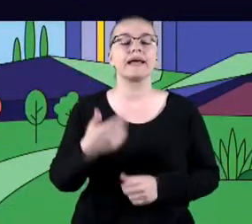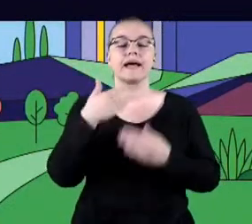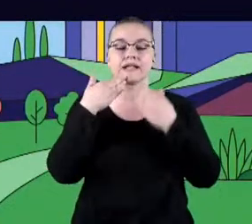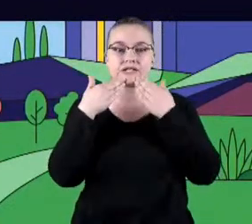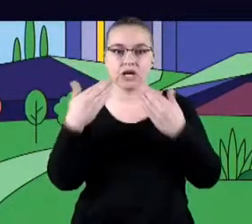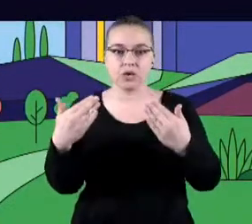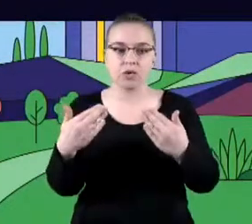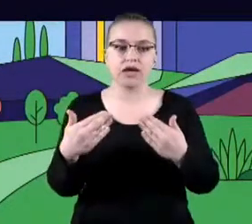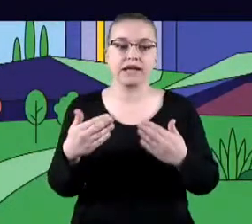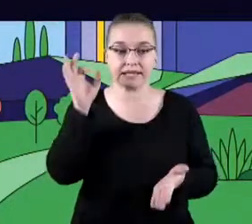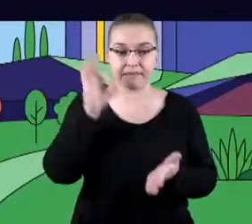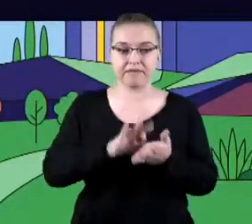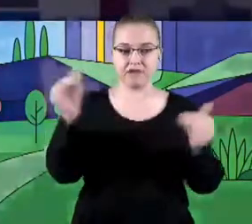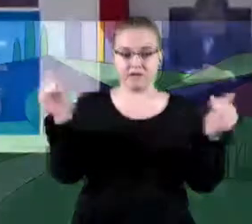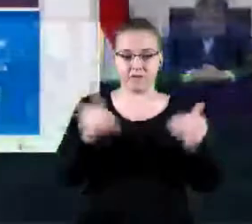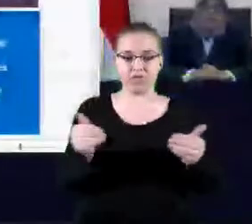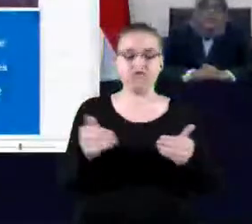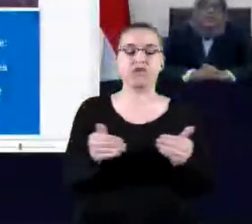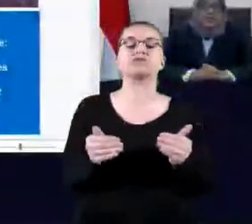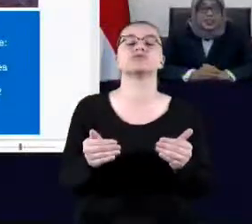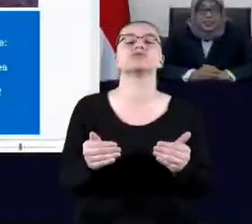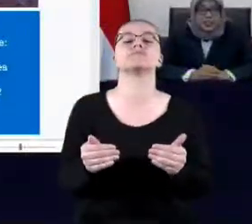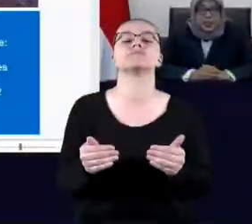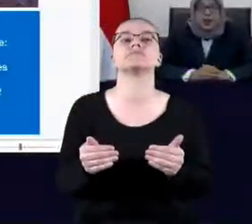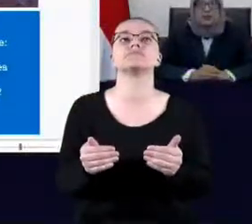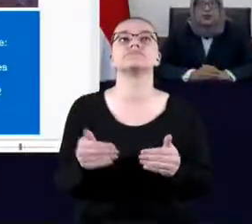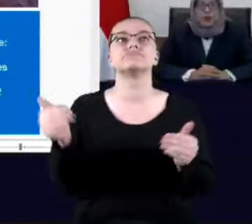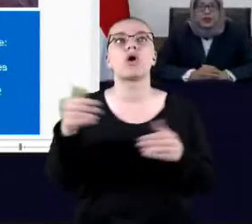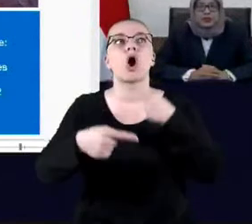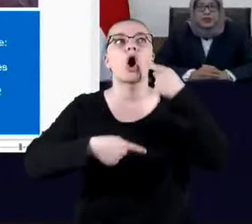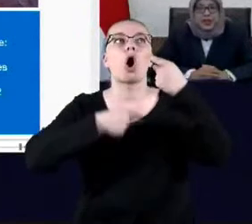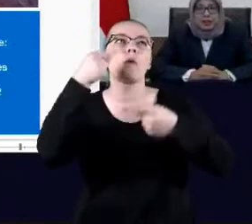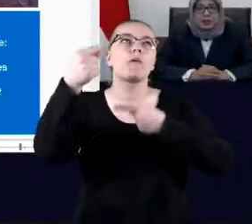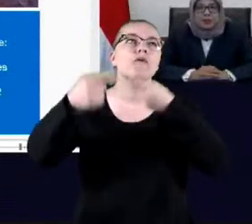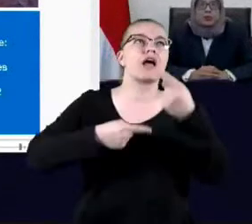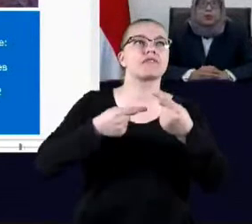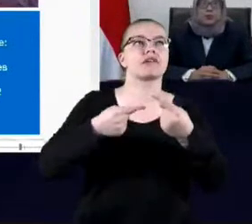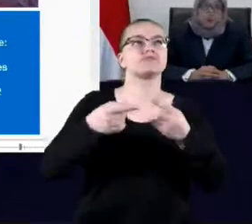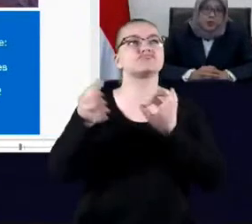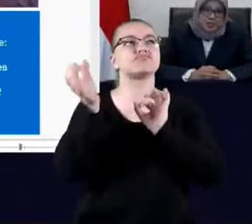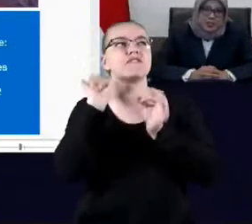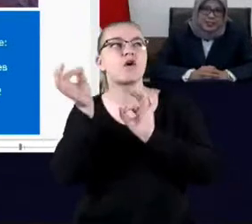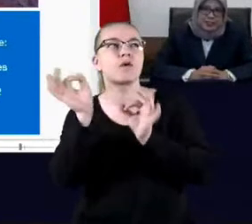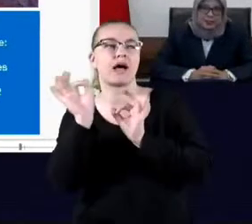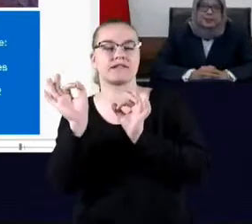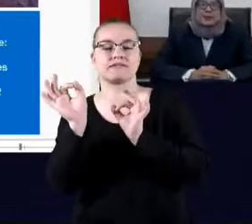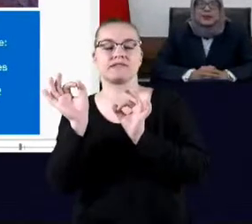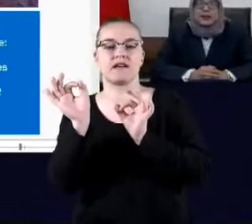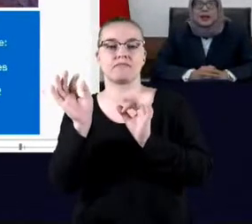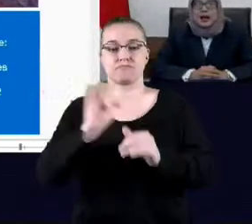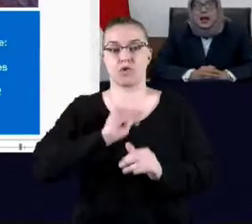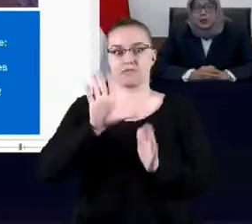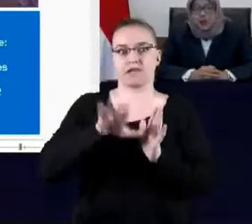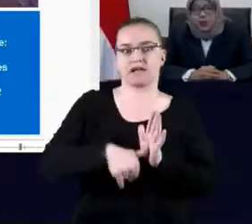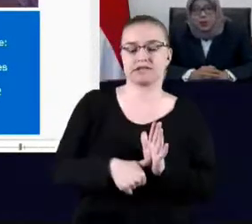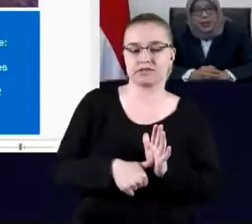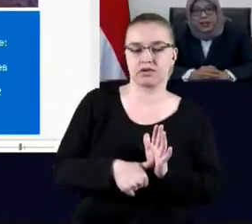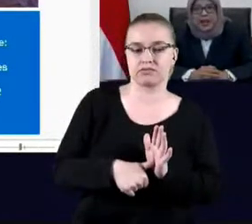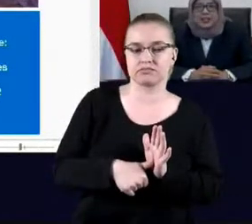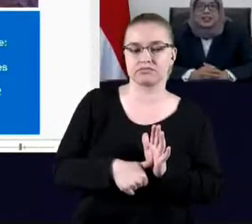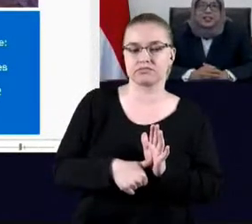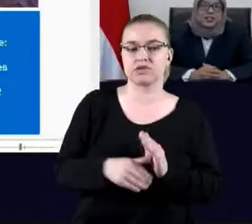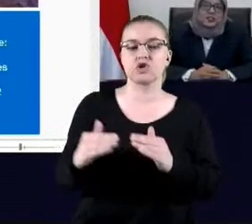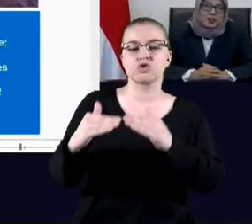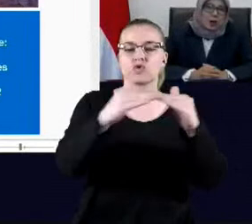to share Jakarta's vision in building resilience for a sustainable urban future. As